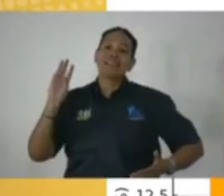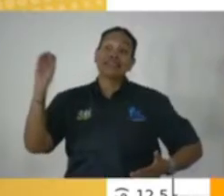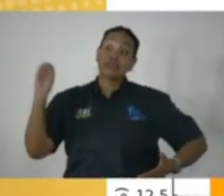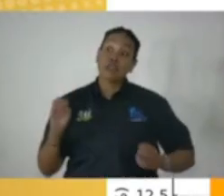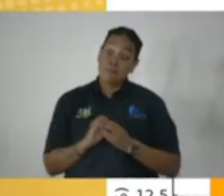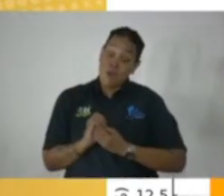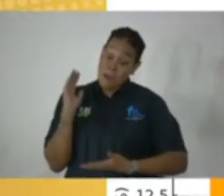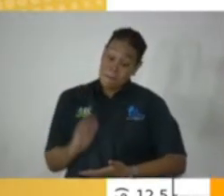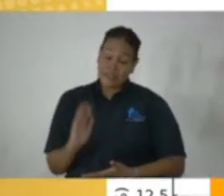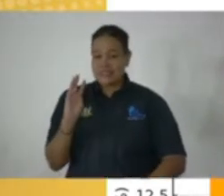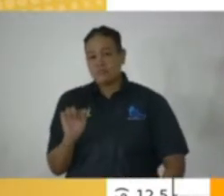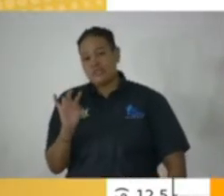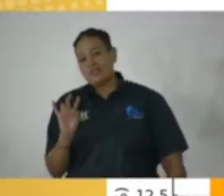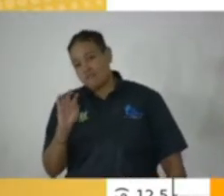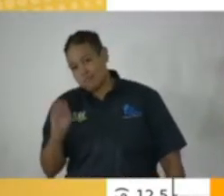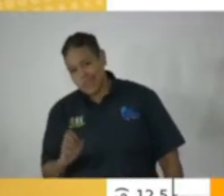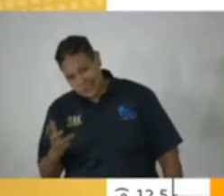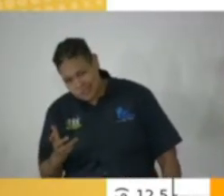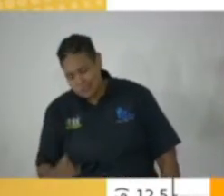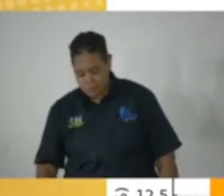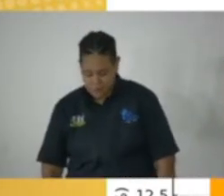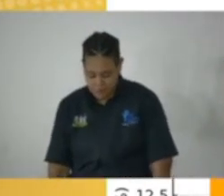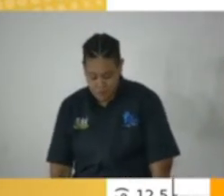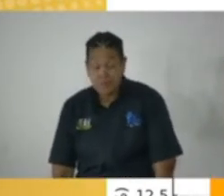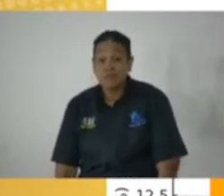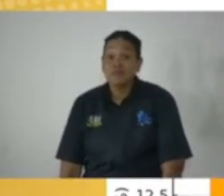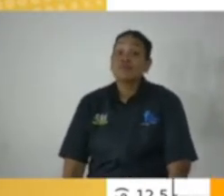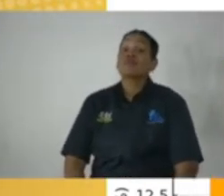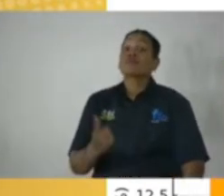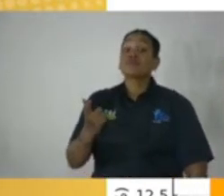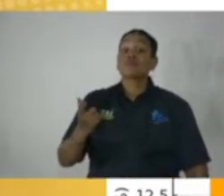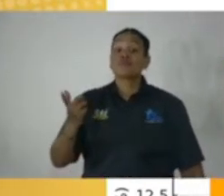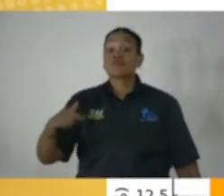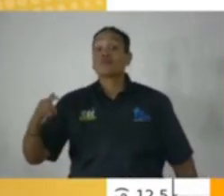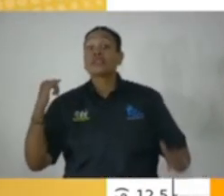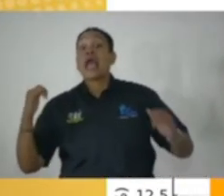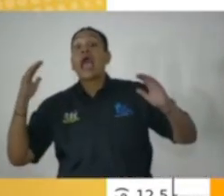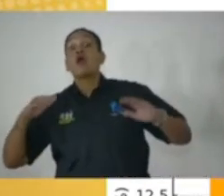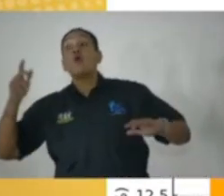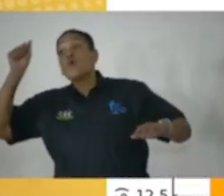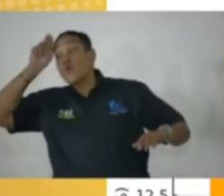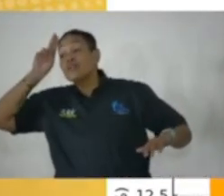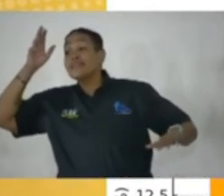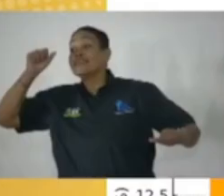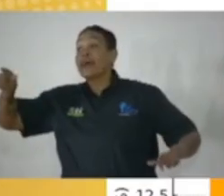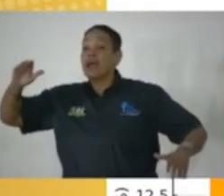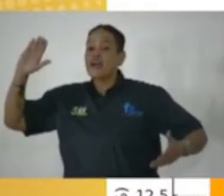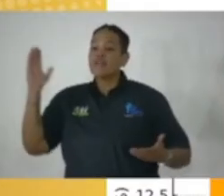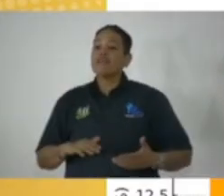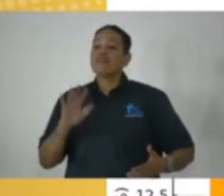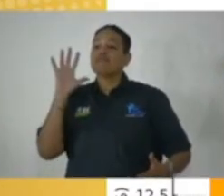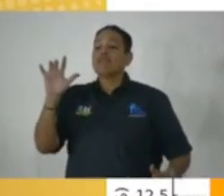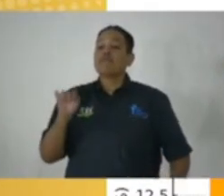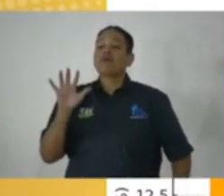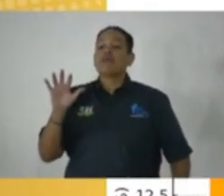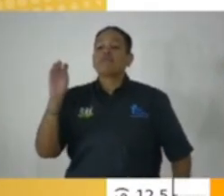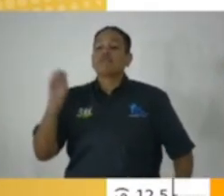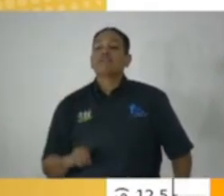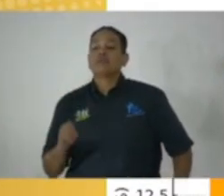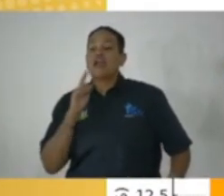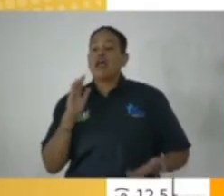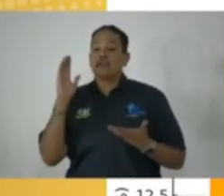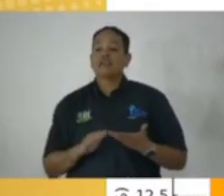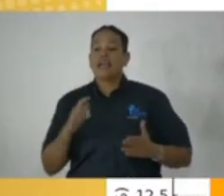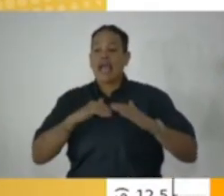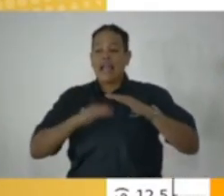percentage points and carried it down to 6.3%. Andrew Holness got it and carried down to 5.5, a